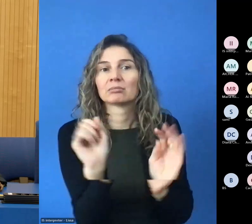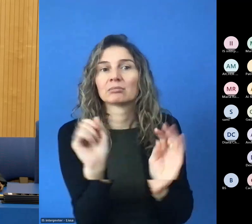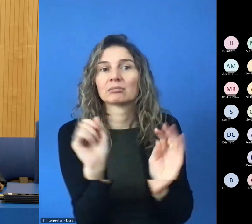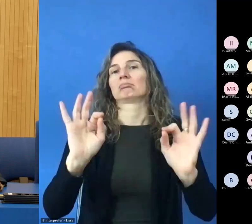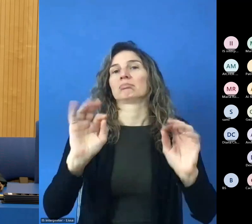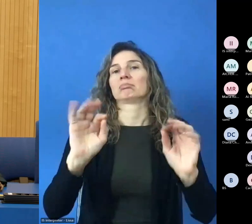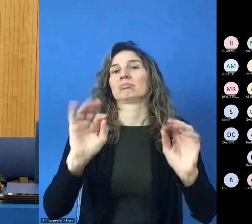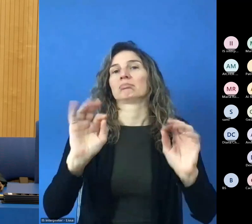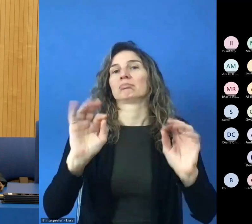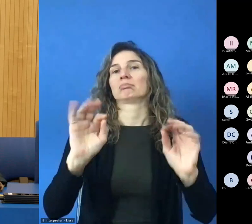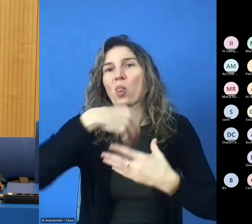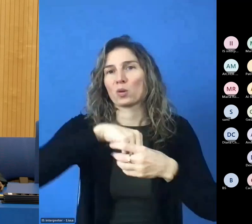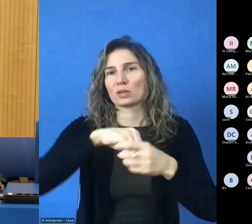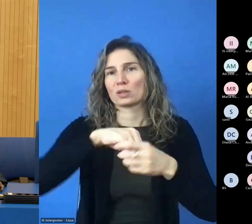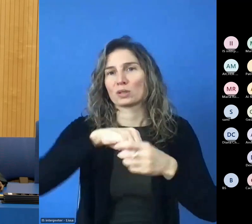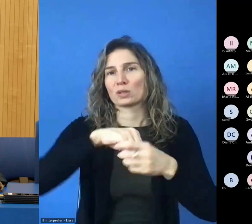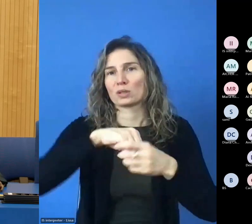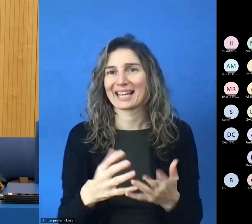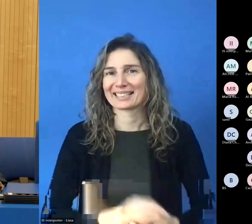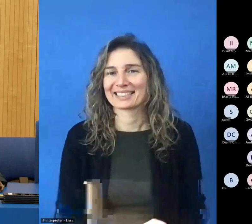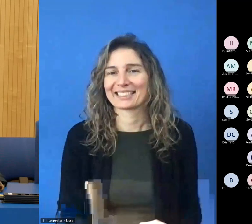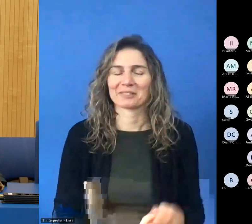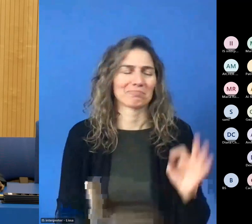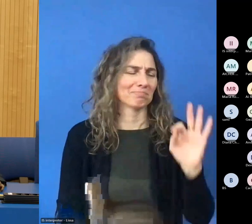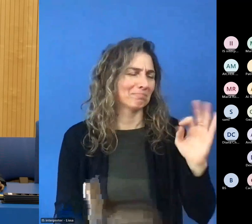an inclusive society. All right, Pedro.